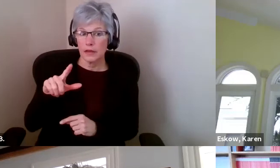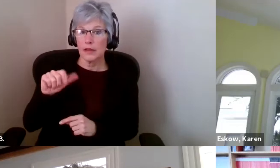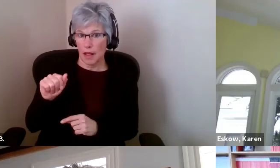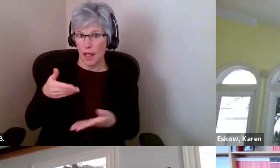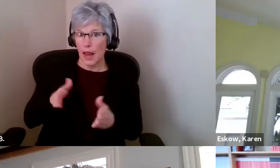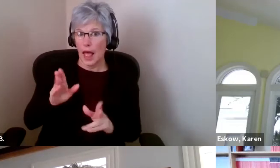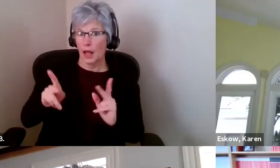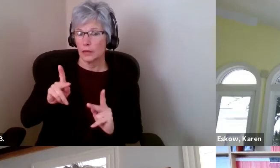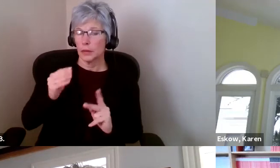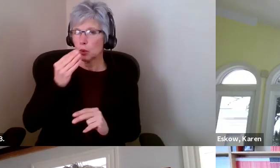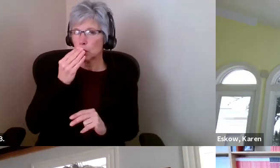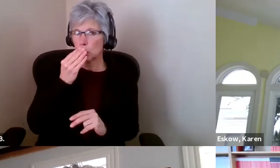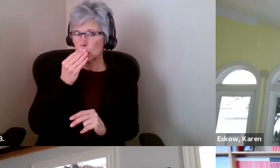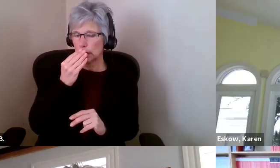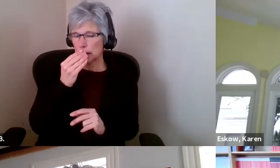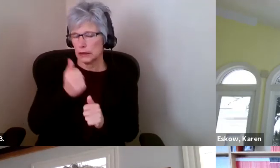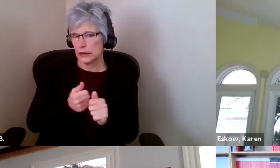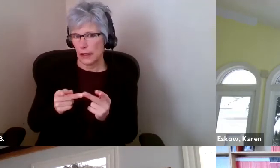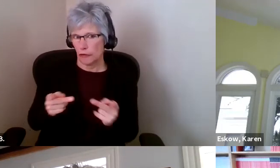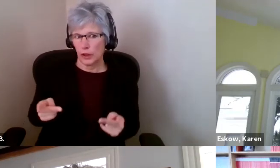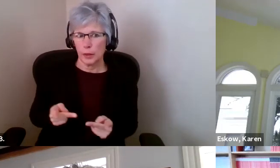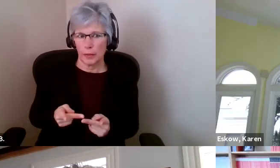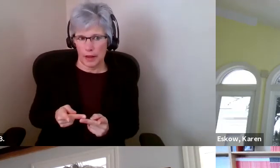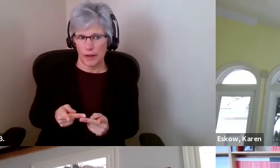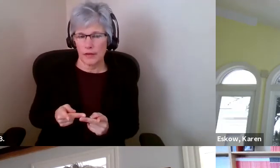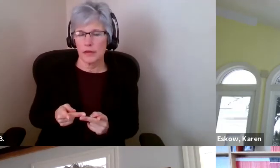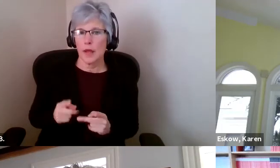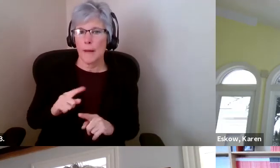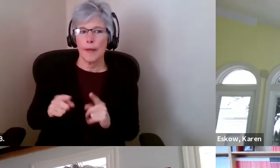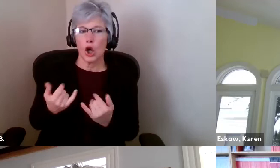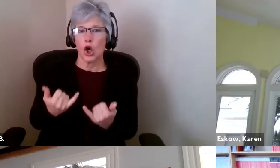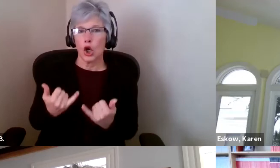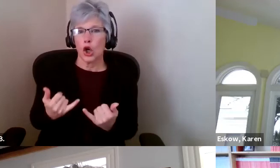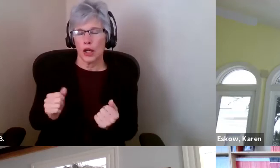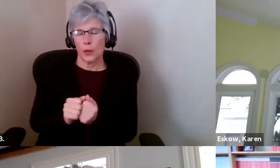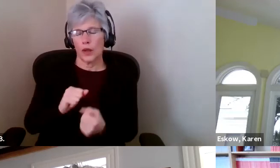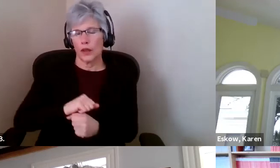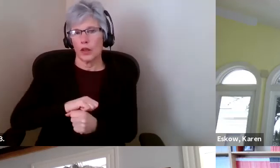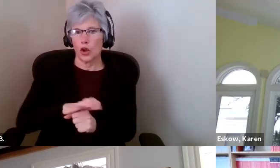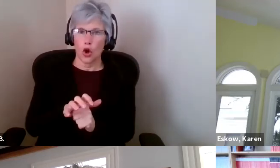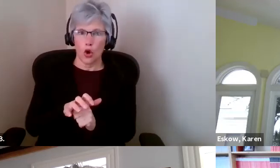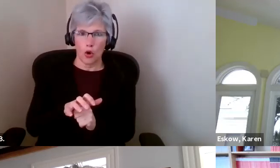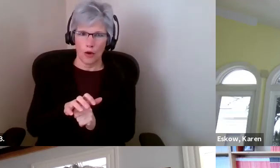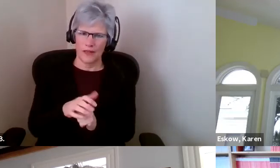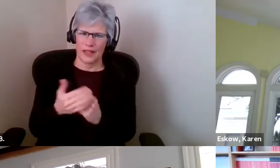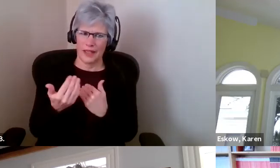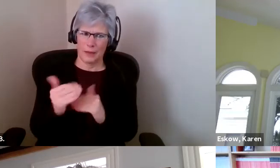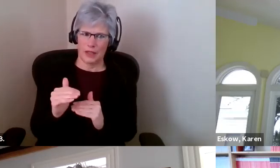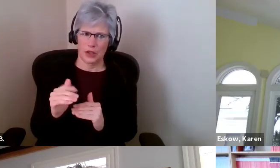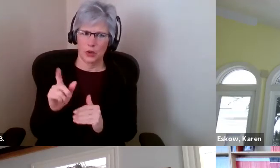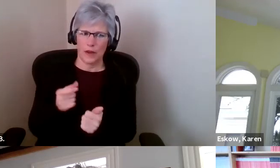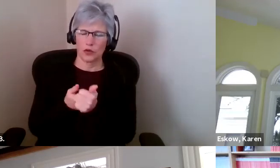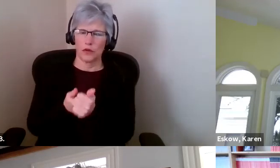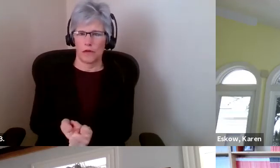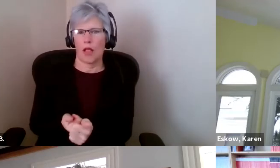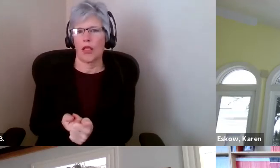people to eat everywhere. However, currently, you know, under the COVID restrictions, we will be following the COVID